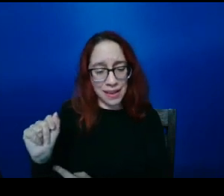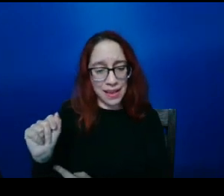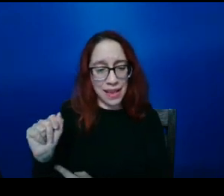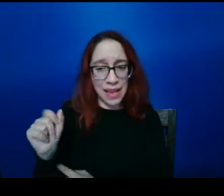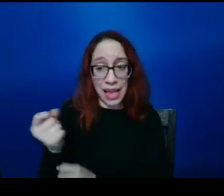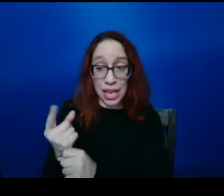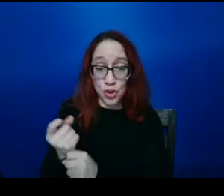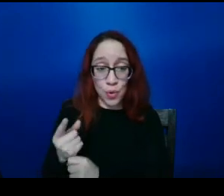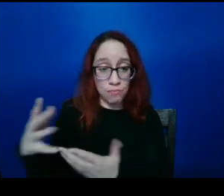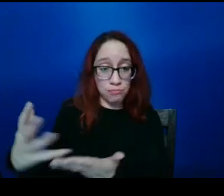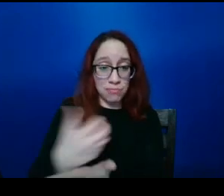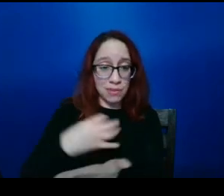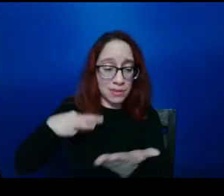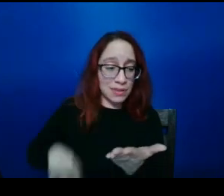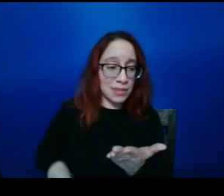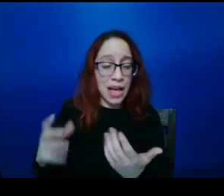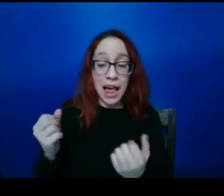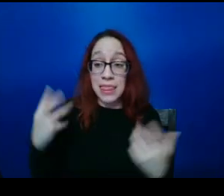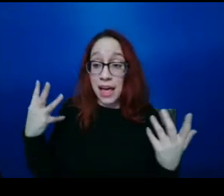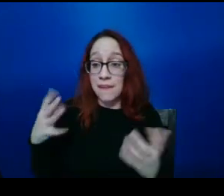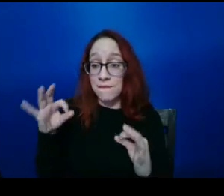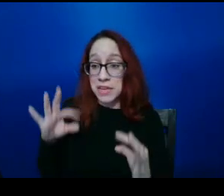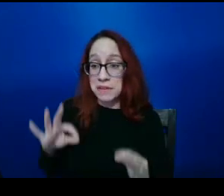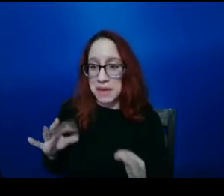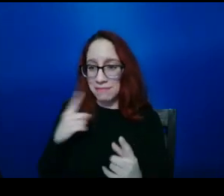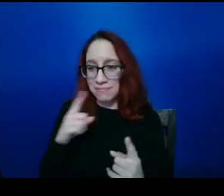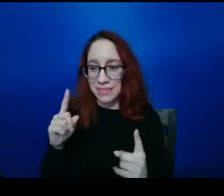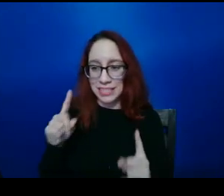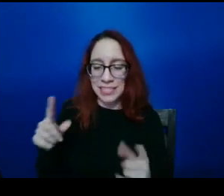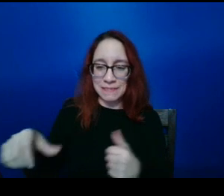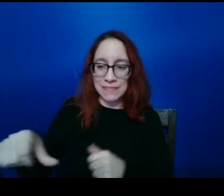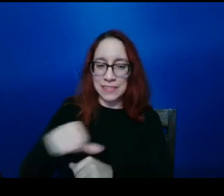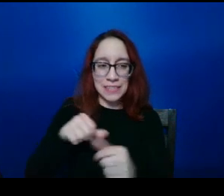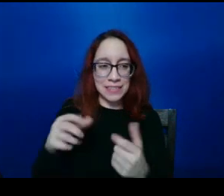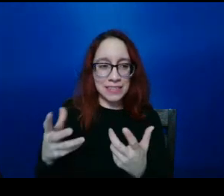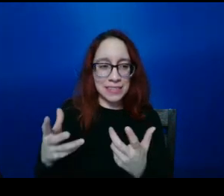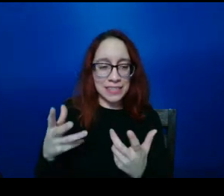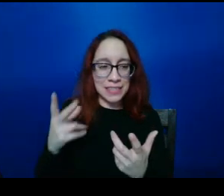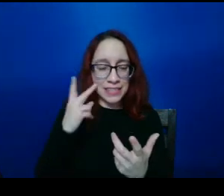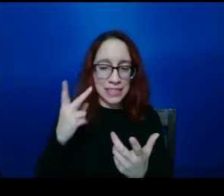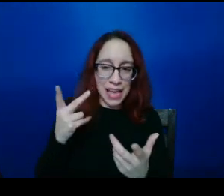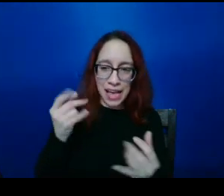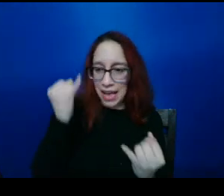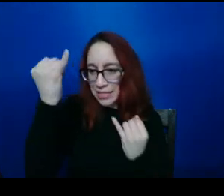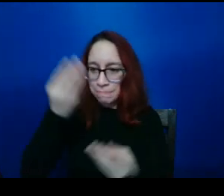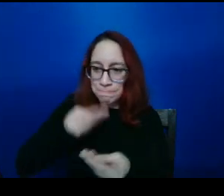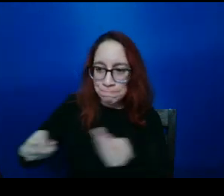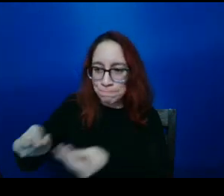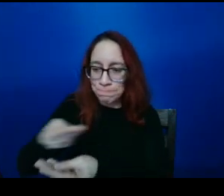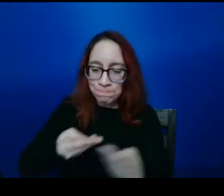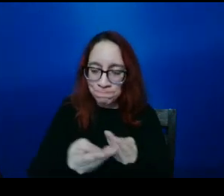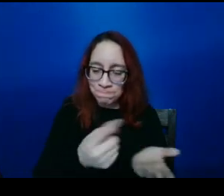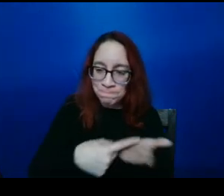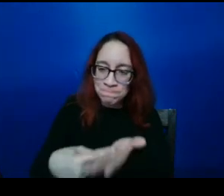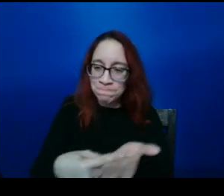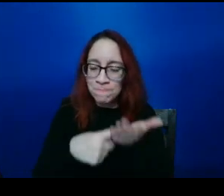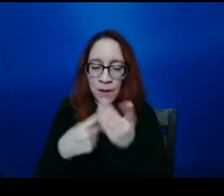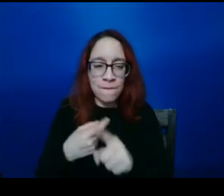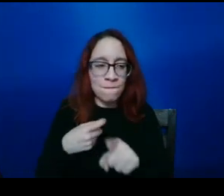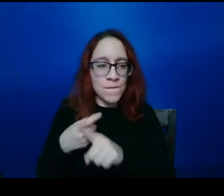A lot of feedback from the citizens, how cool it was to actually associate and exchange ideas and views and stuff. And a few calls